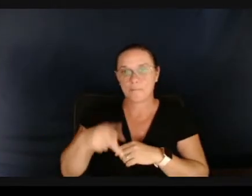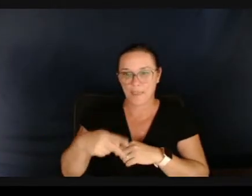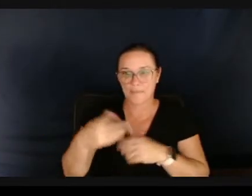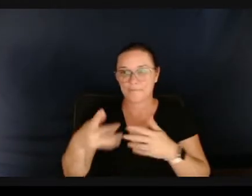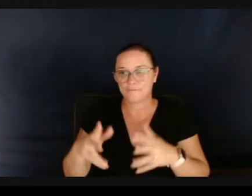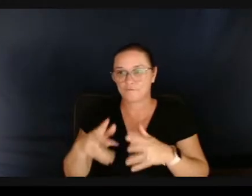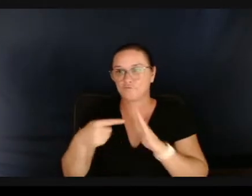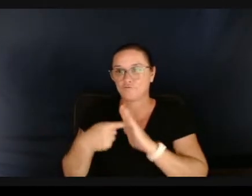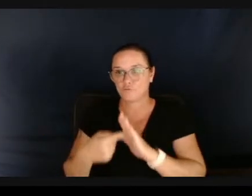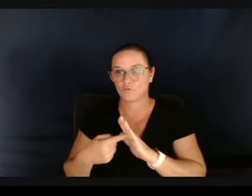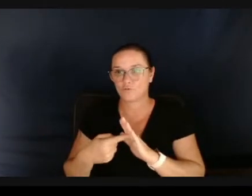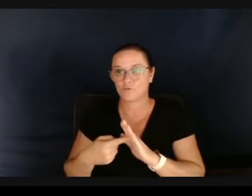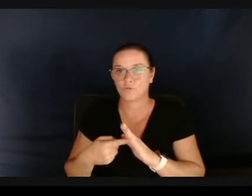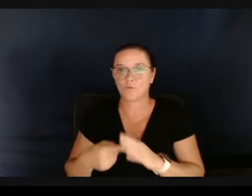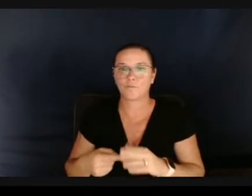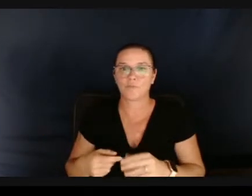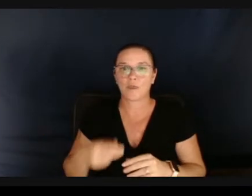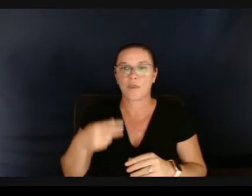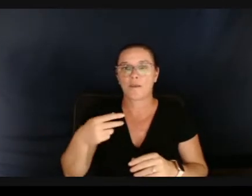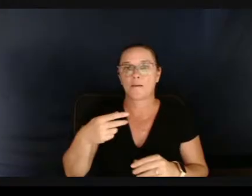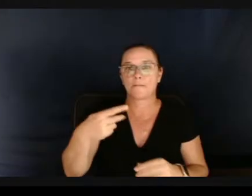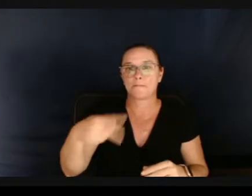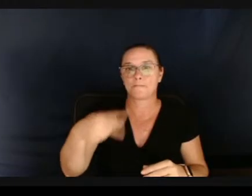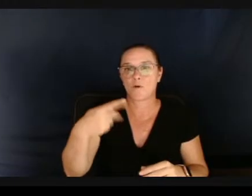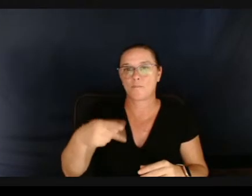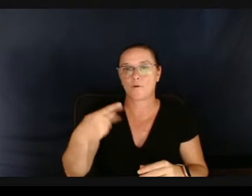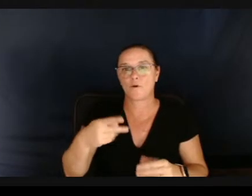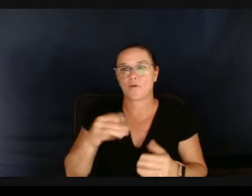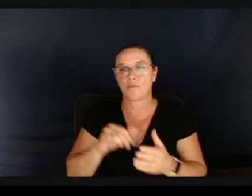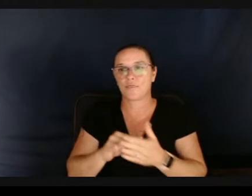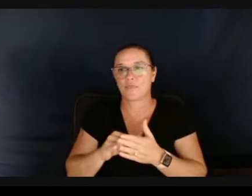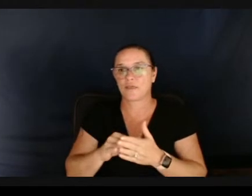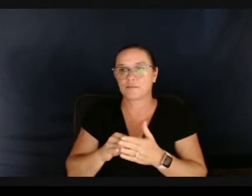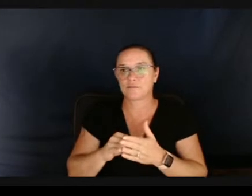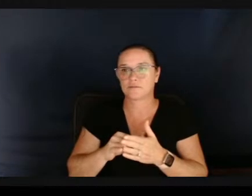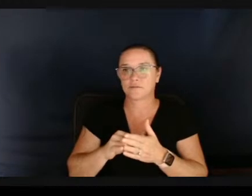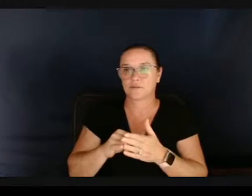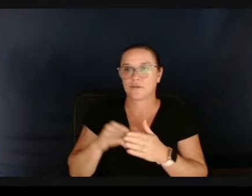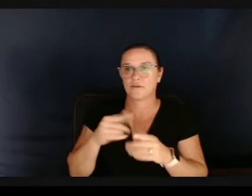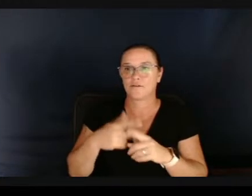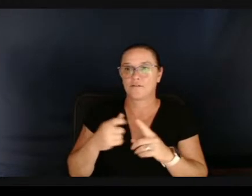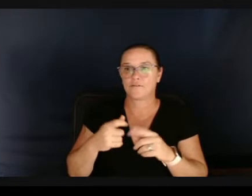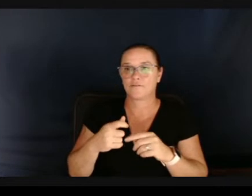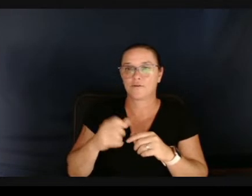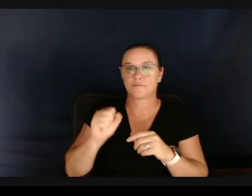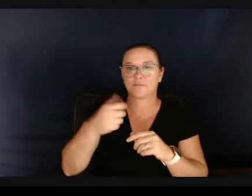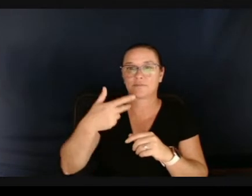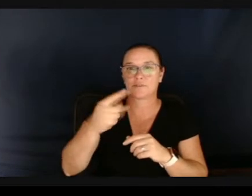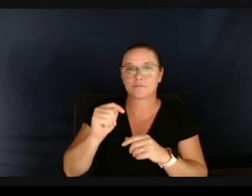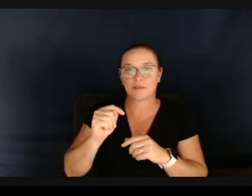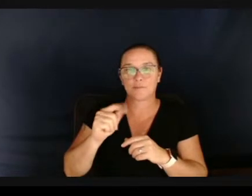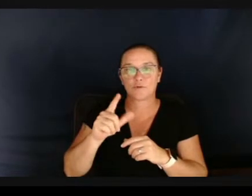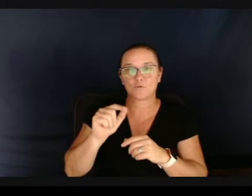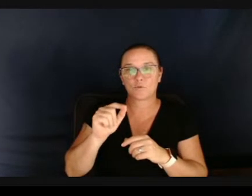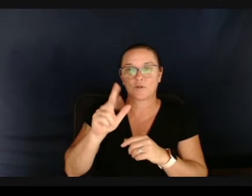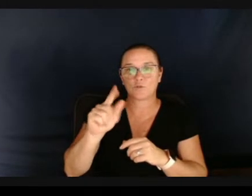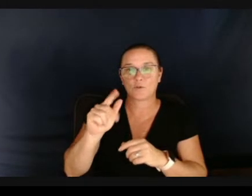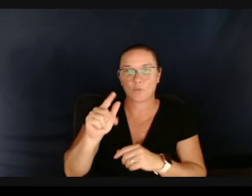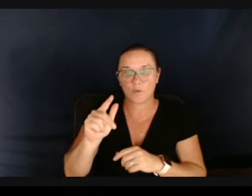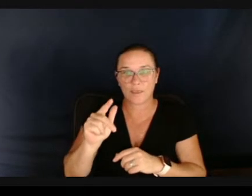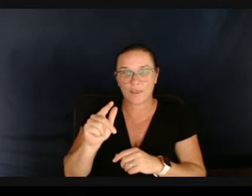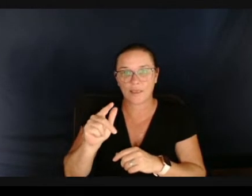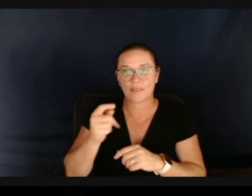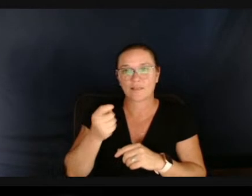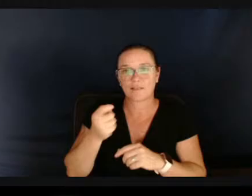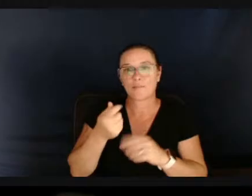interesting here. And purple is the extent of September 2023. Those are the cones sticking out a little bit over here. There's still a little